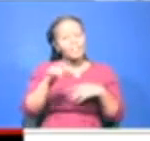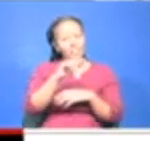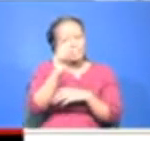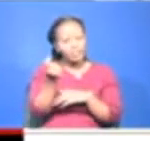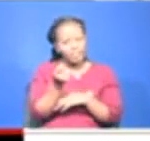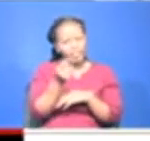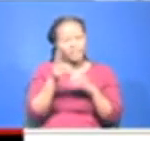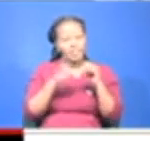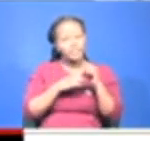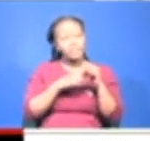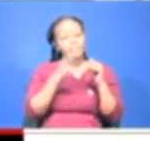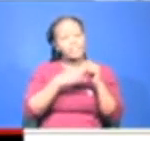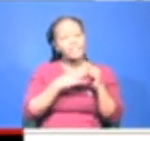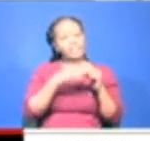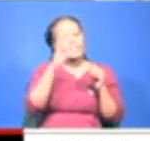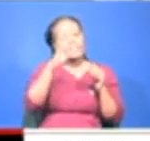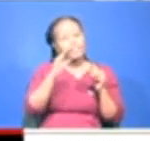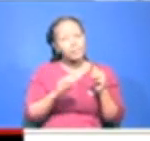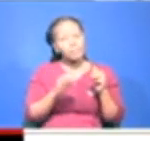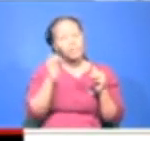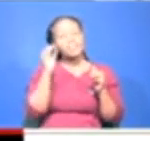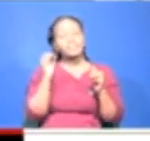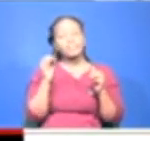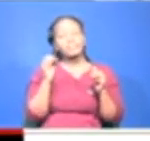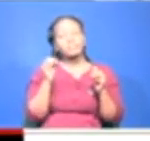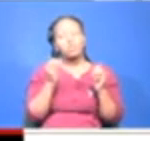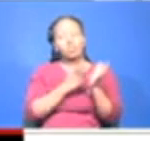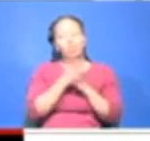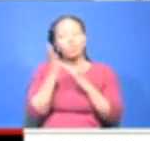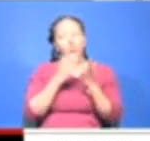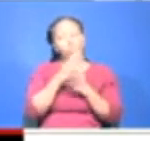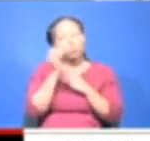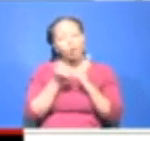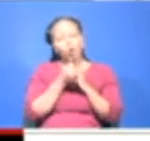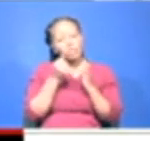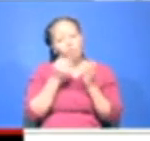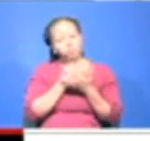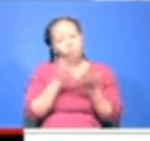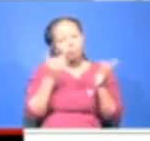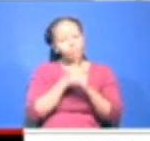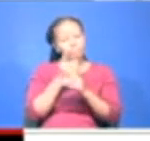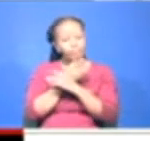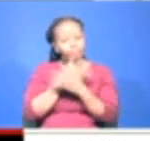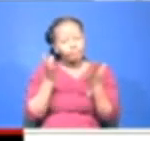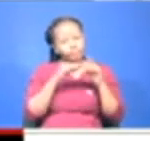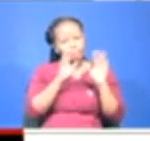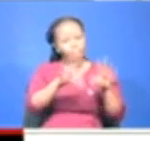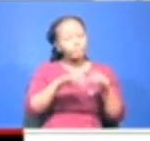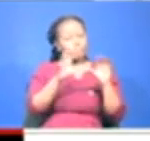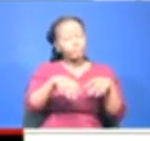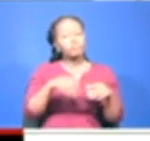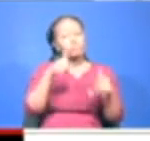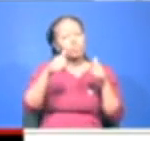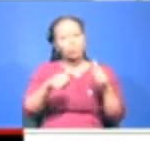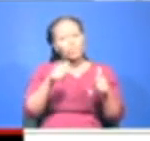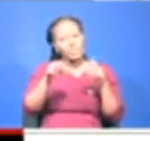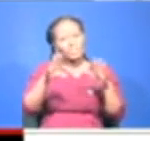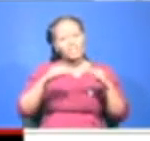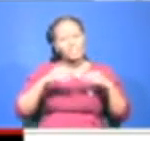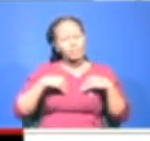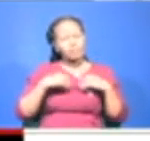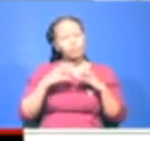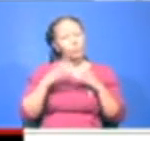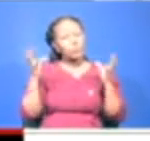it is practiced by or what we call subsistence farming, which is susceptible to huge losses,